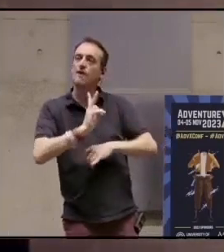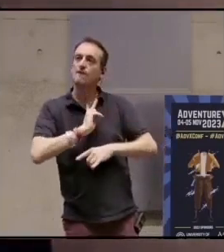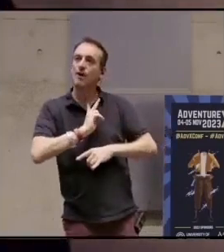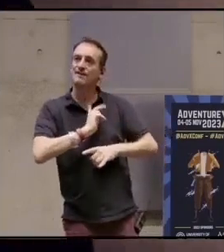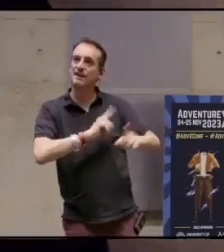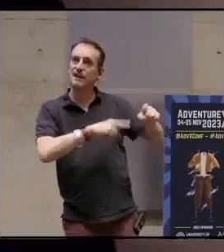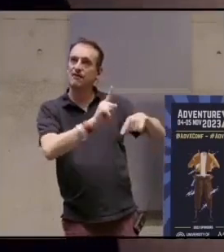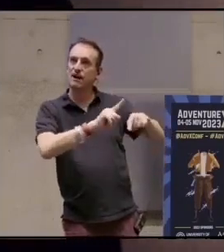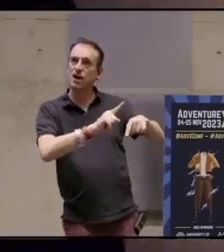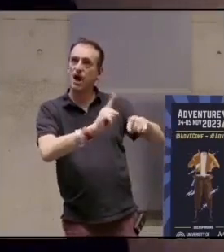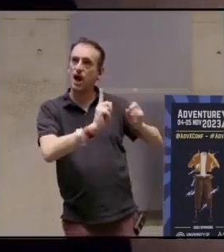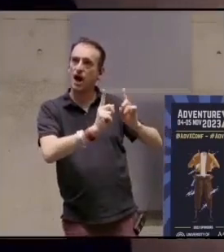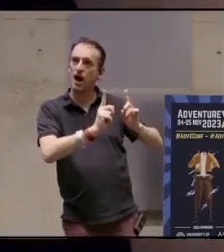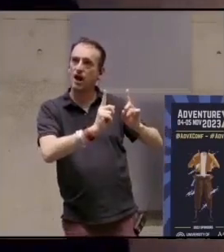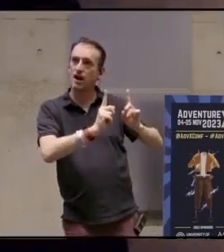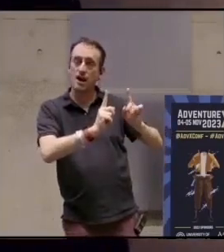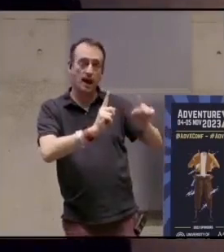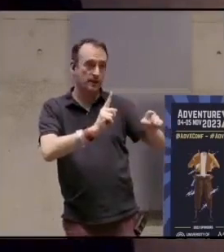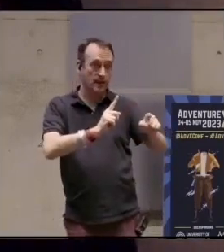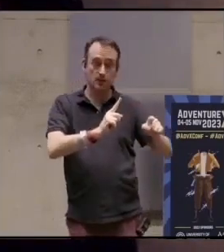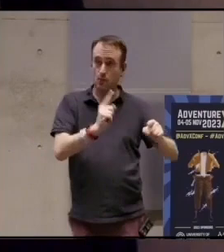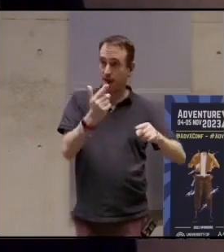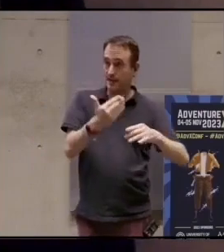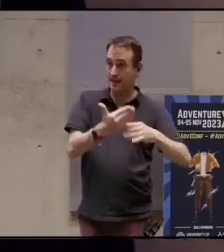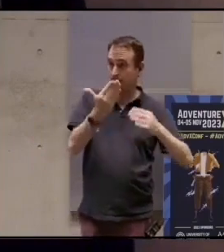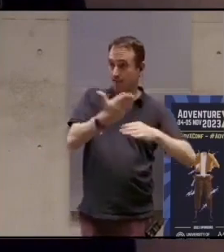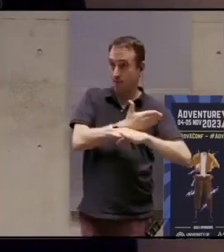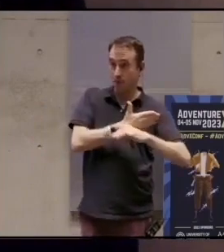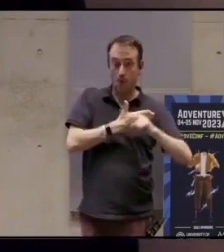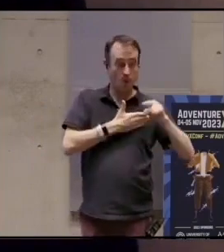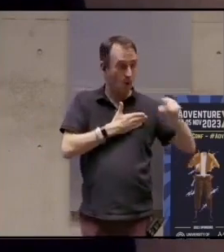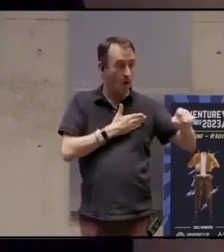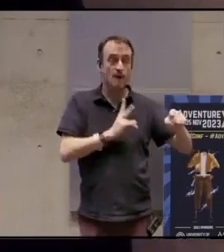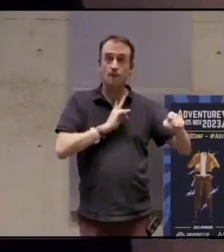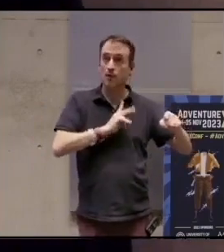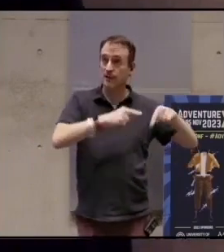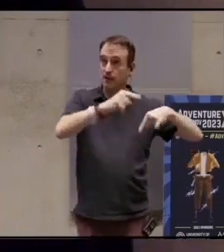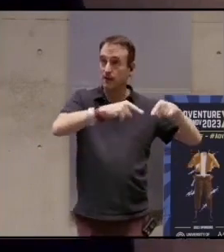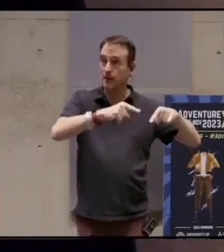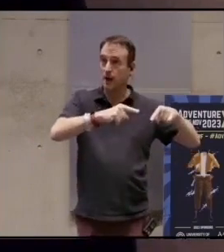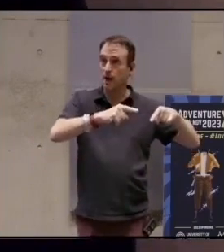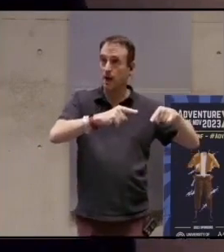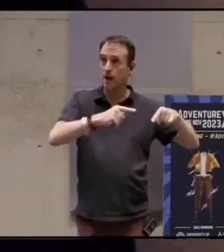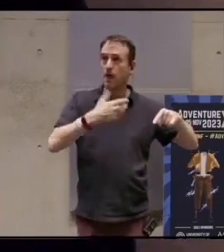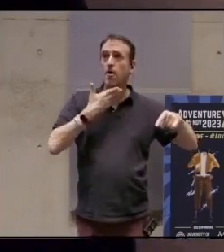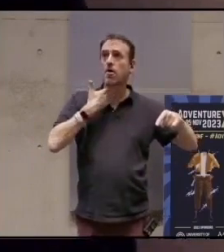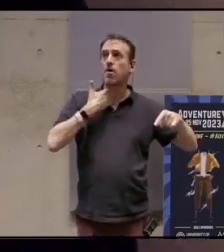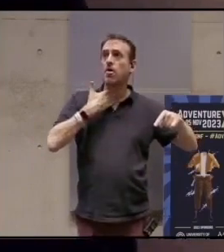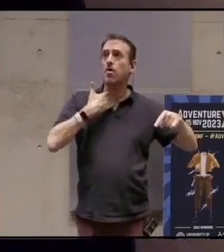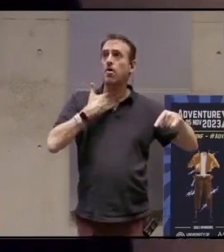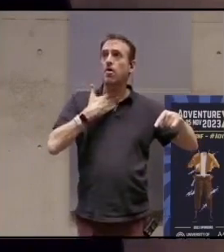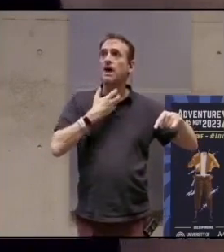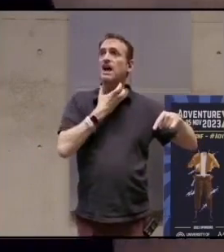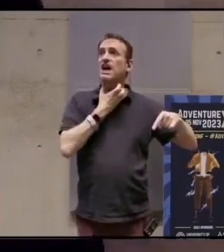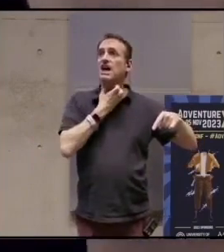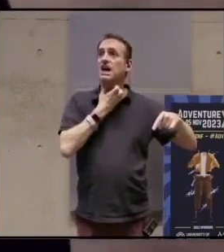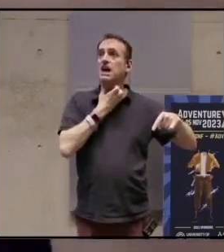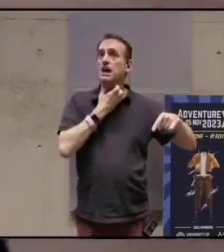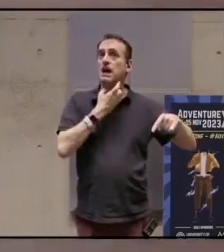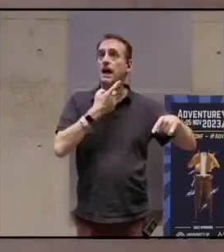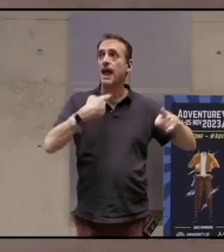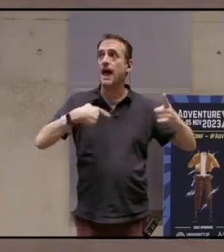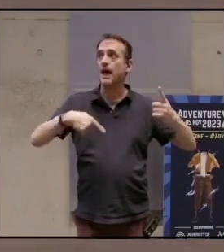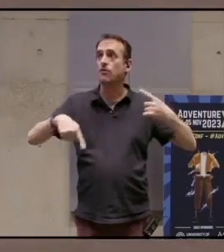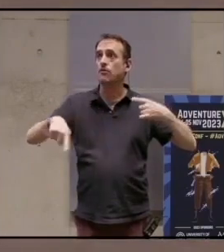the session, the voice director gets laryngitis. And all eyes turn to you.